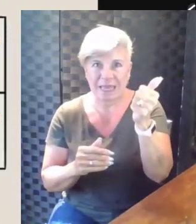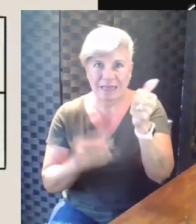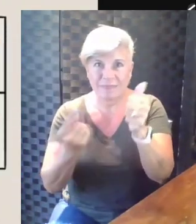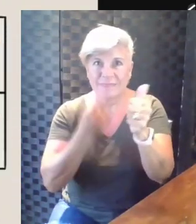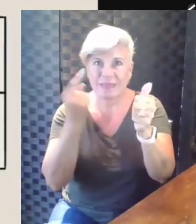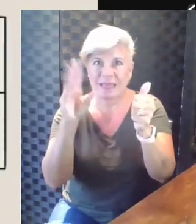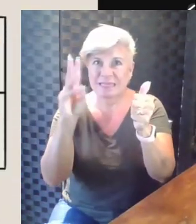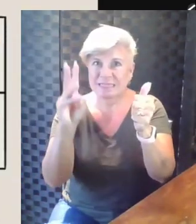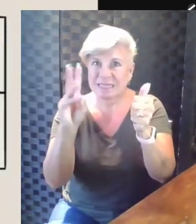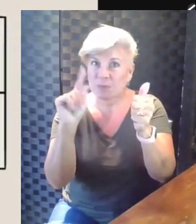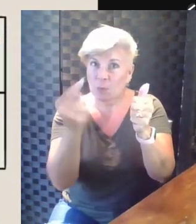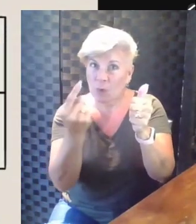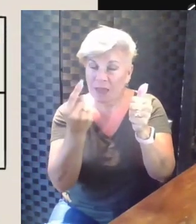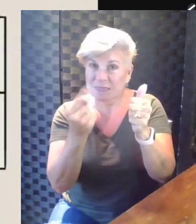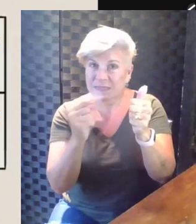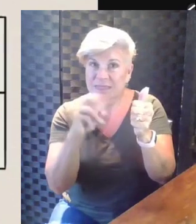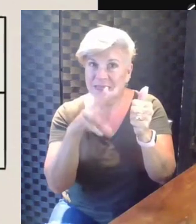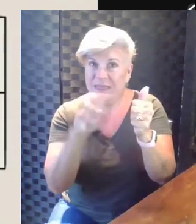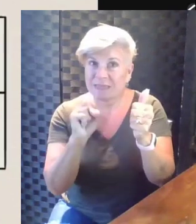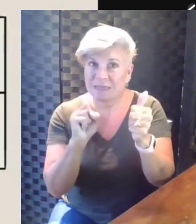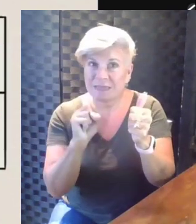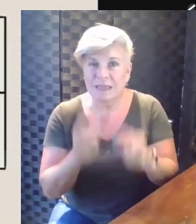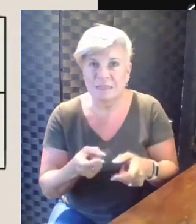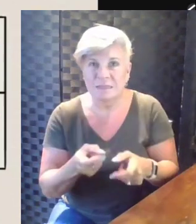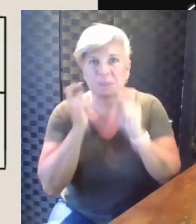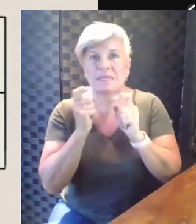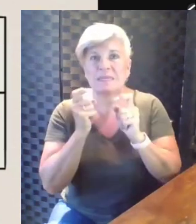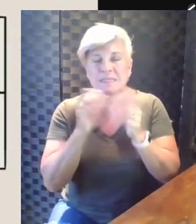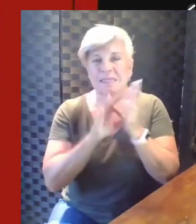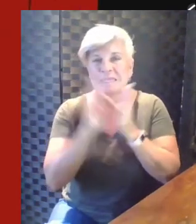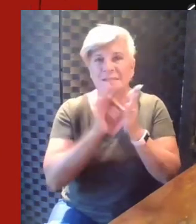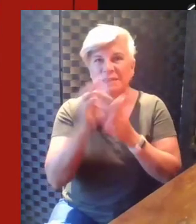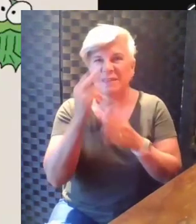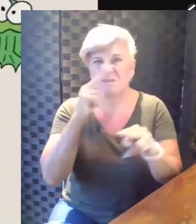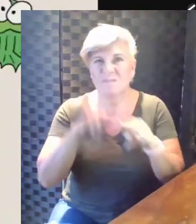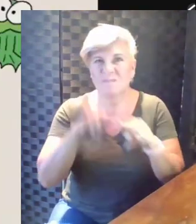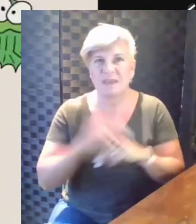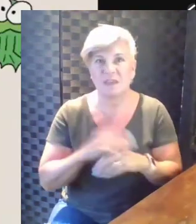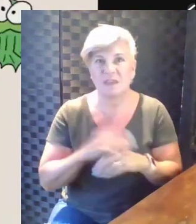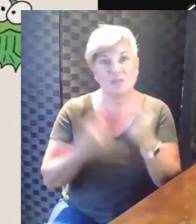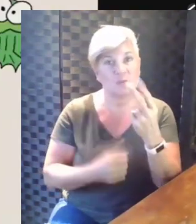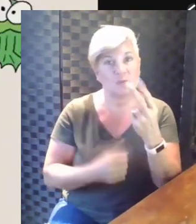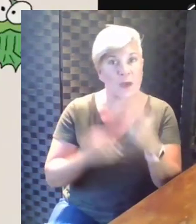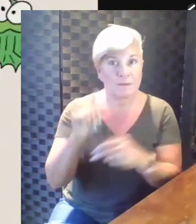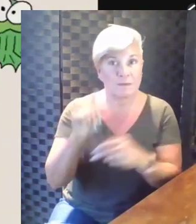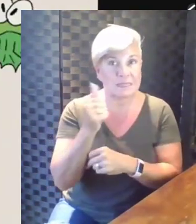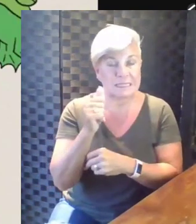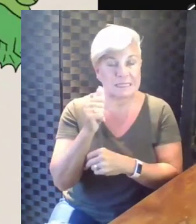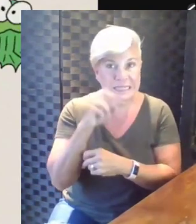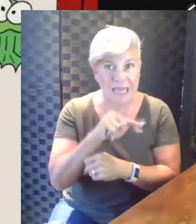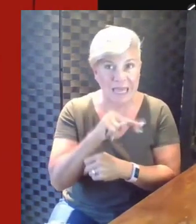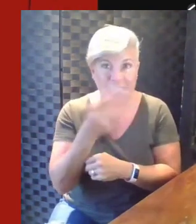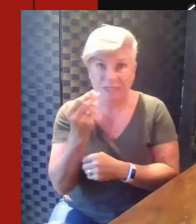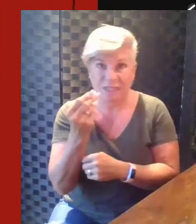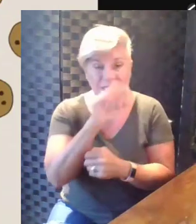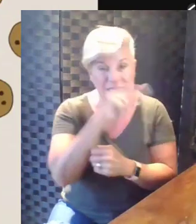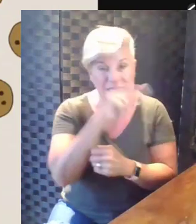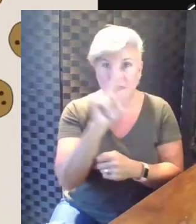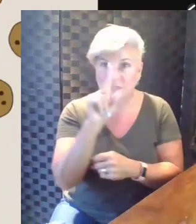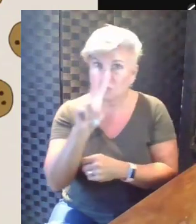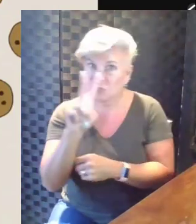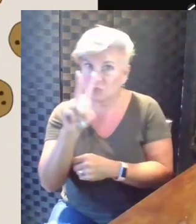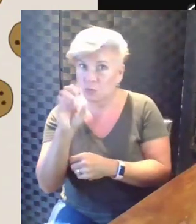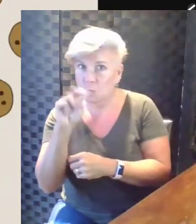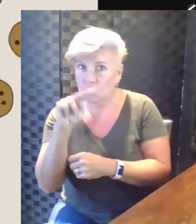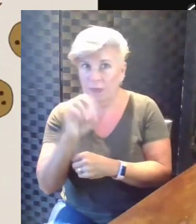then 6 ones to speed your counting fun. A 12's a 10 and 2 ones.